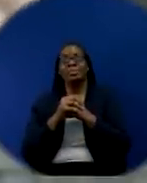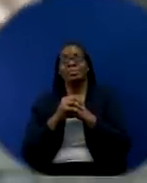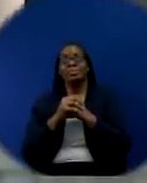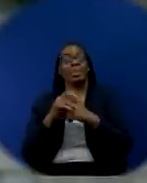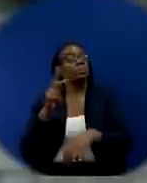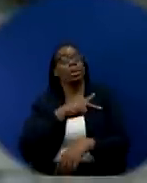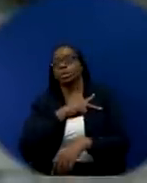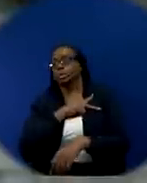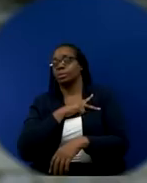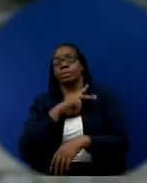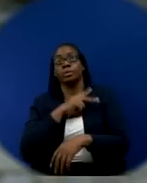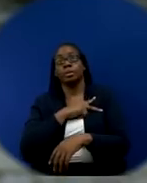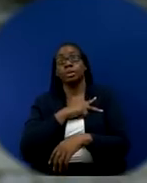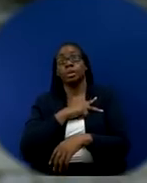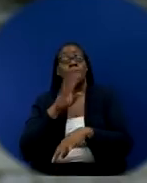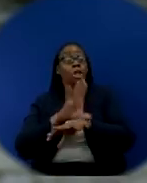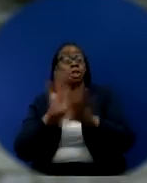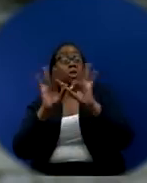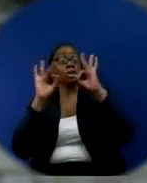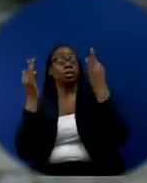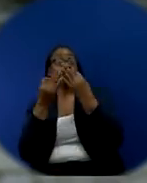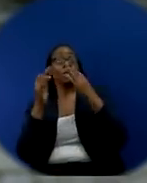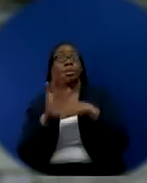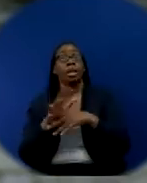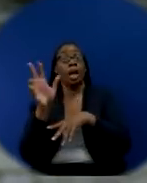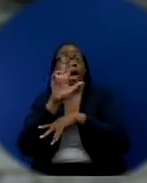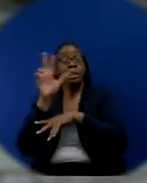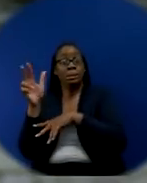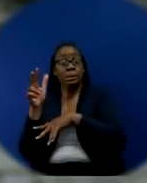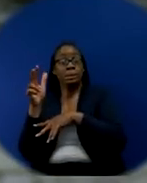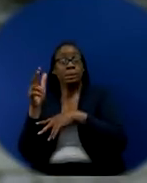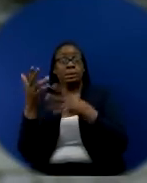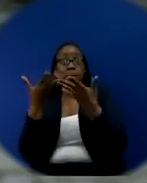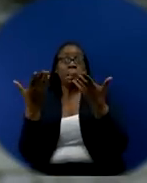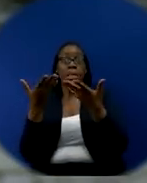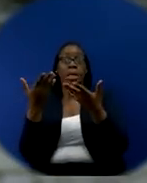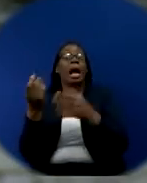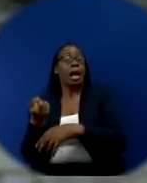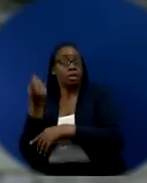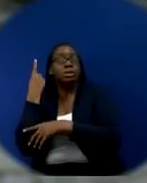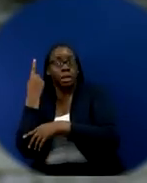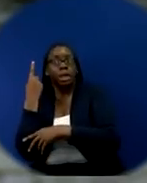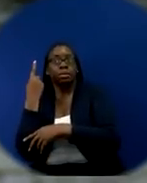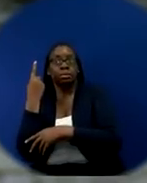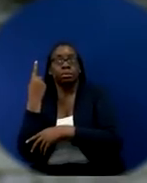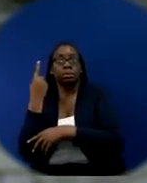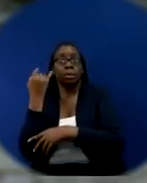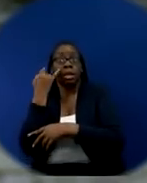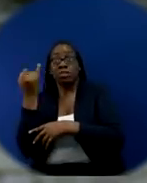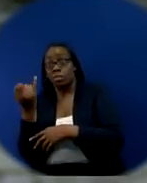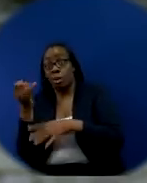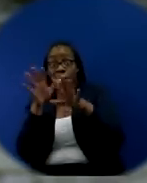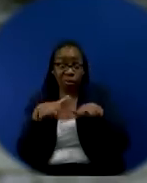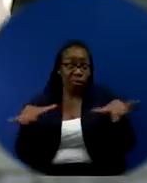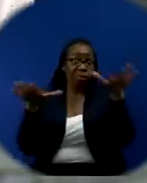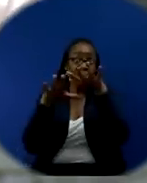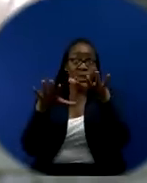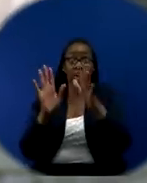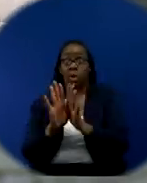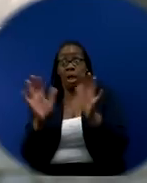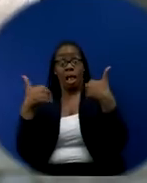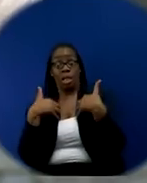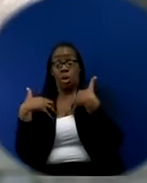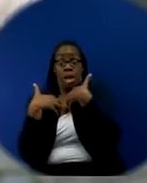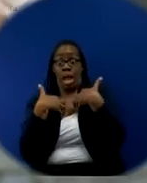Personal. It's personal. Now, church family, on the surface, all of this makes sense, doesn't it? If you bought a field, you want to go tend to it. If you bought some